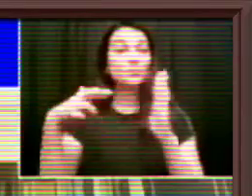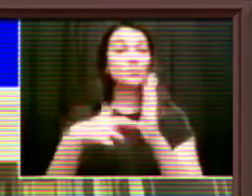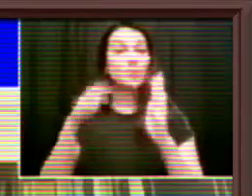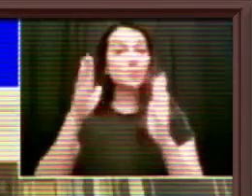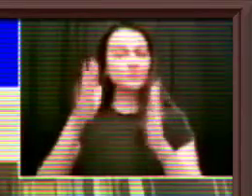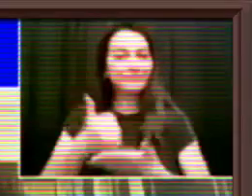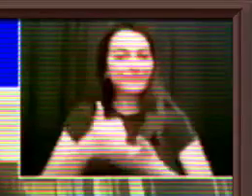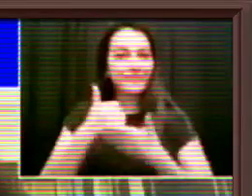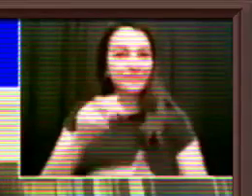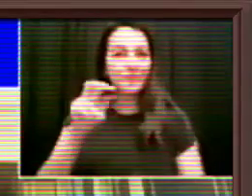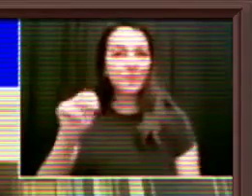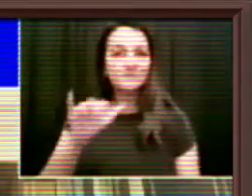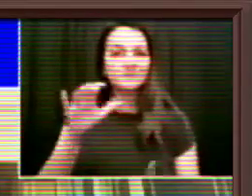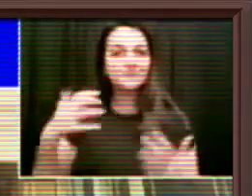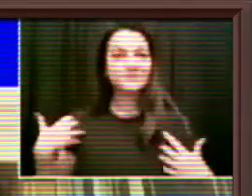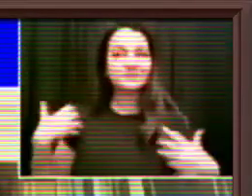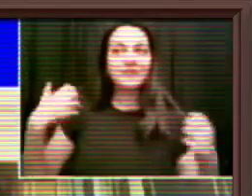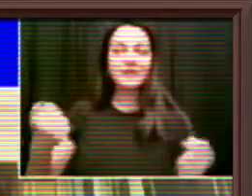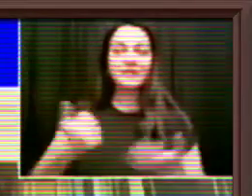Wake the fuck up.